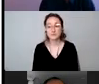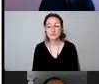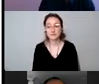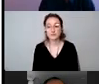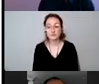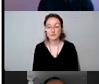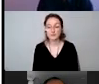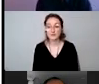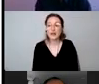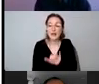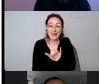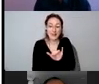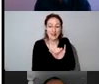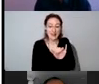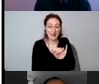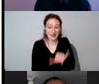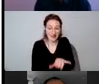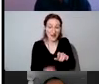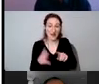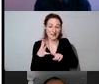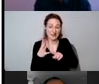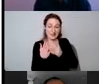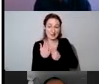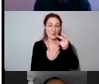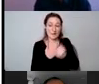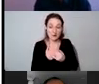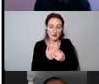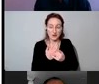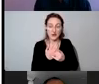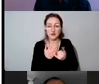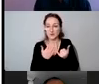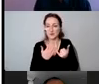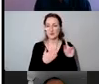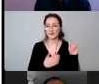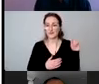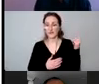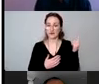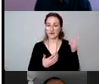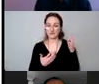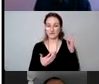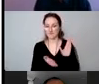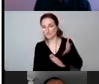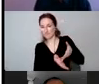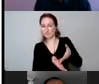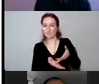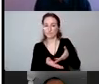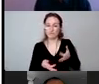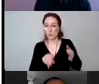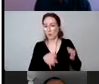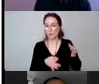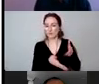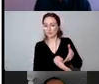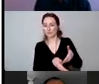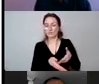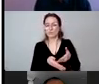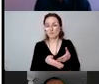was the official kind of the first cause why Yulia was charged with